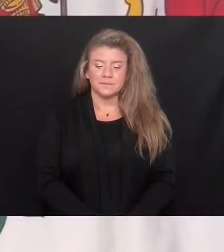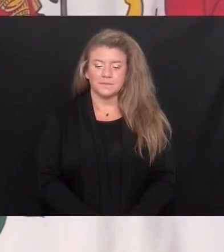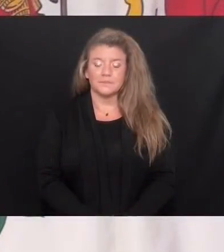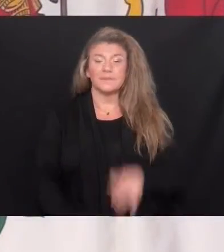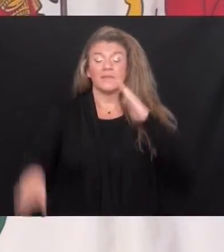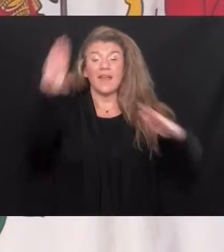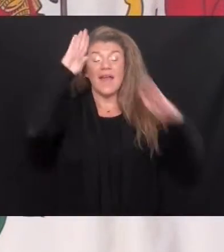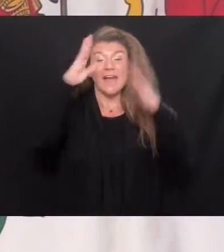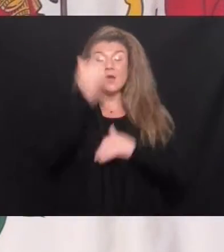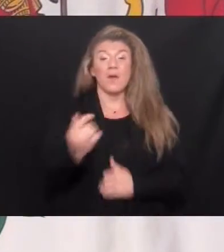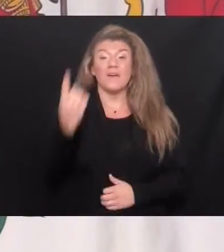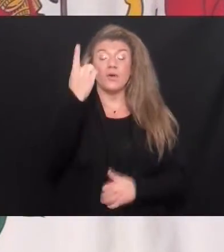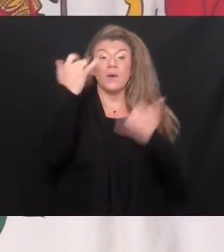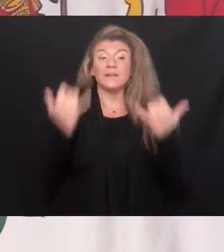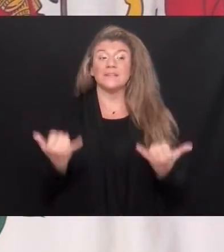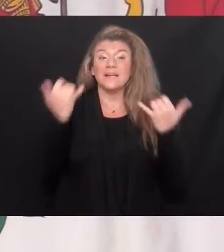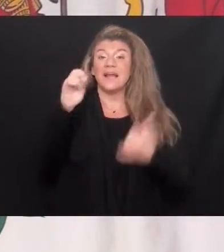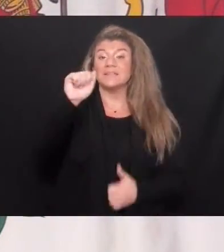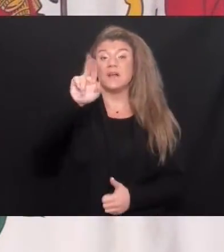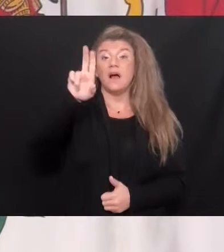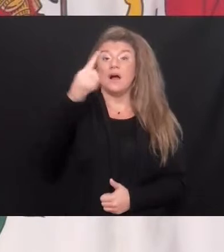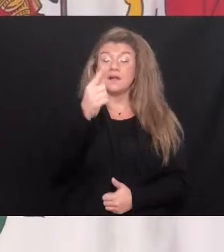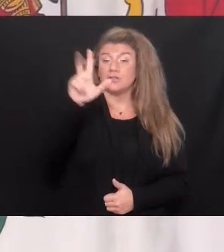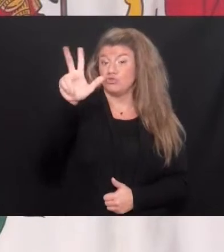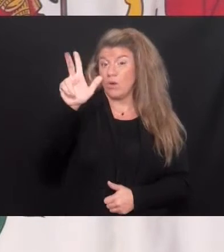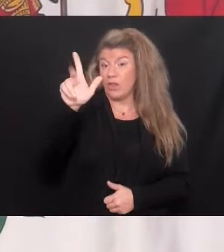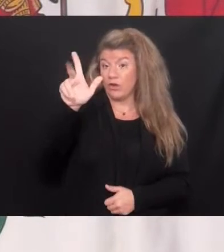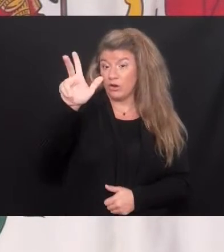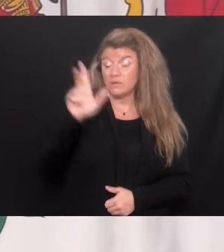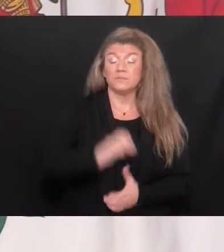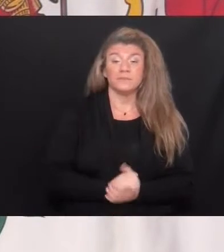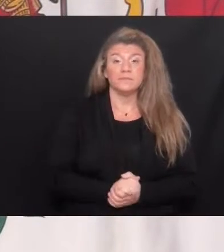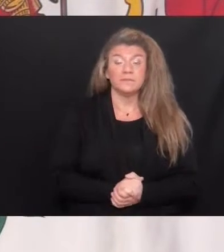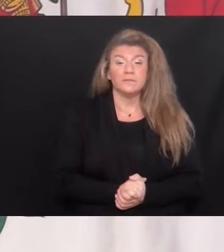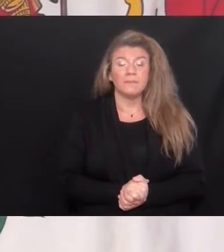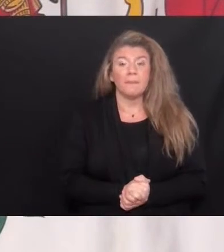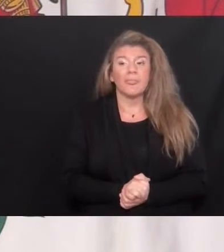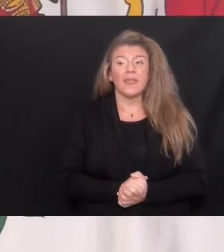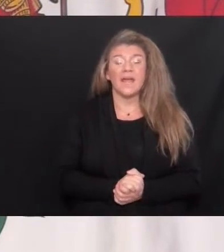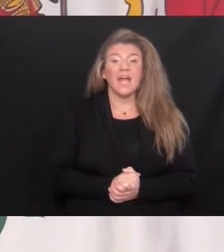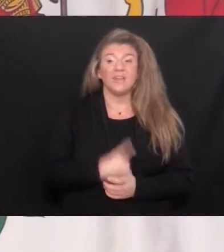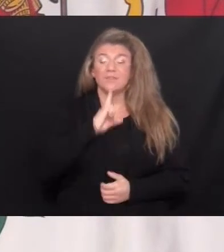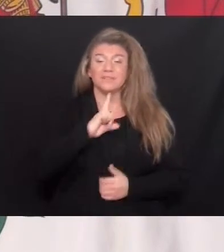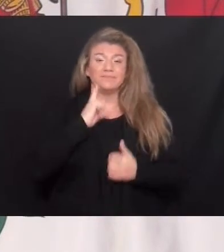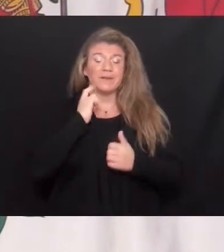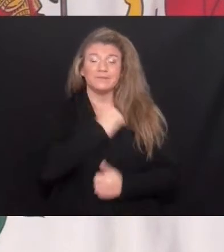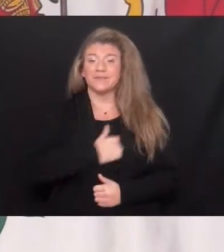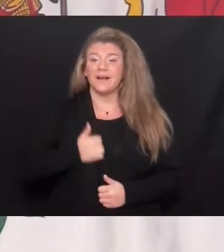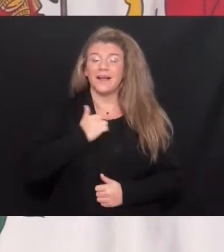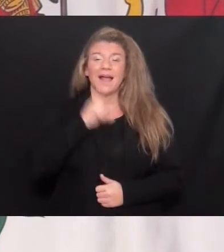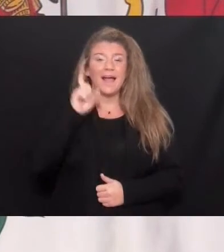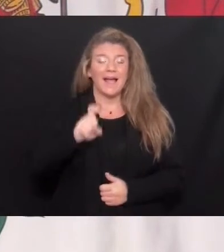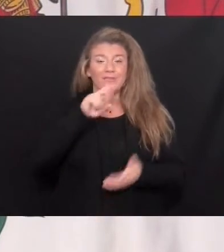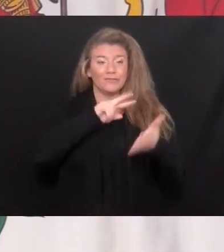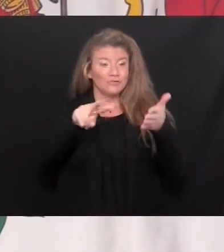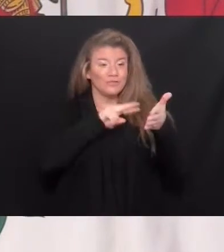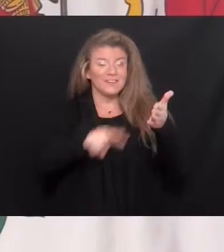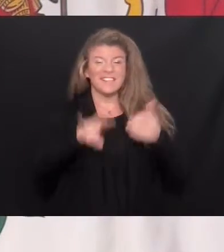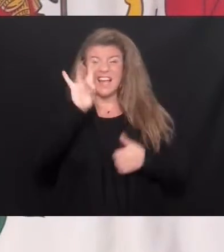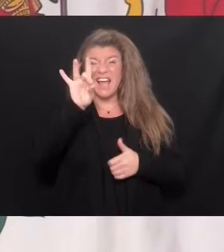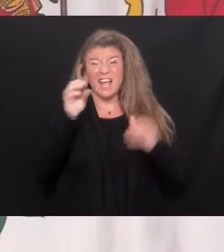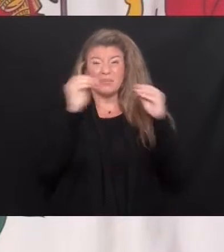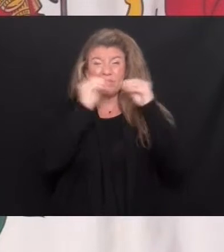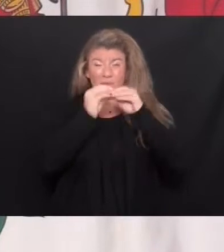Hello everyone, it's August 23rd, and regretfully I've got to read to you that we've lost 8 more